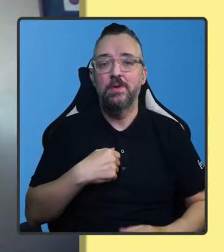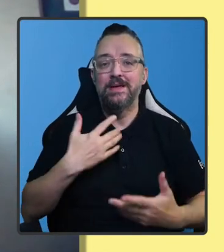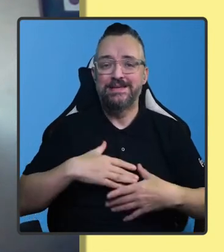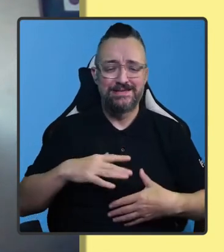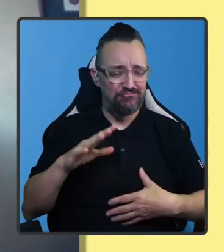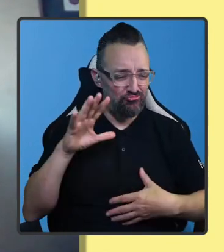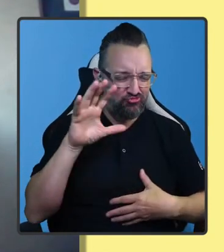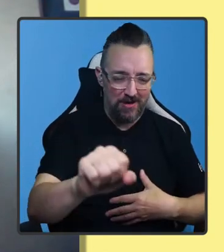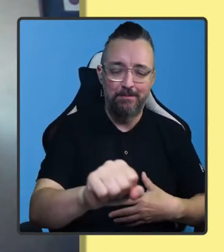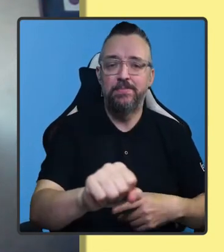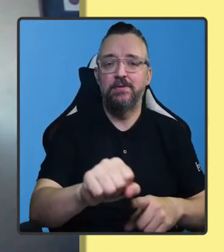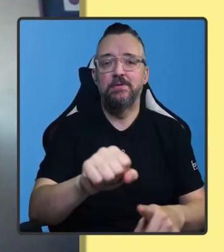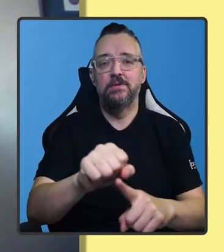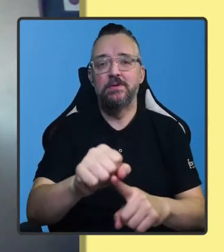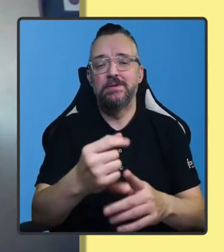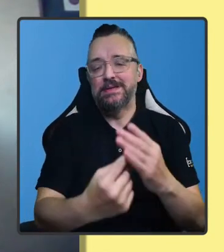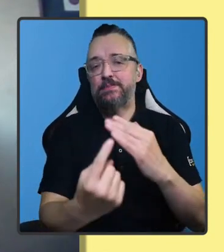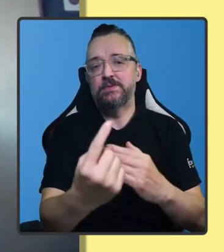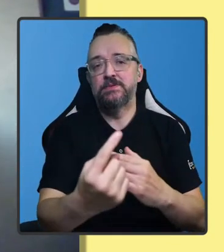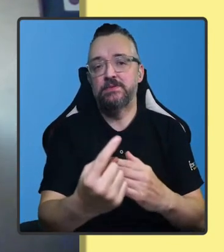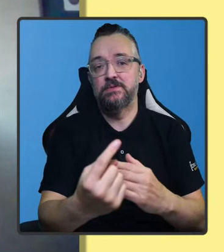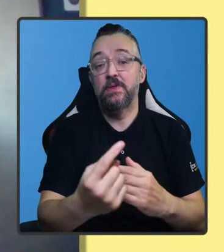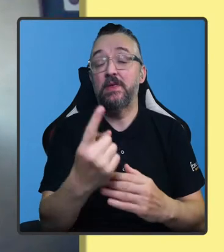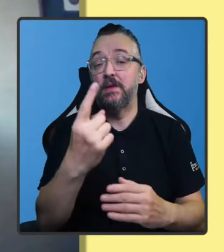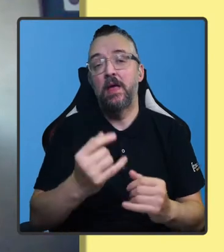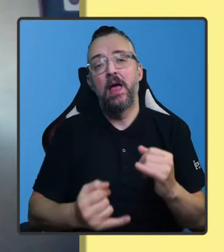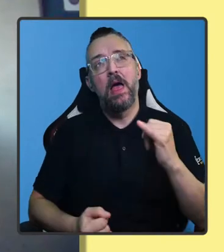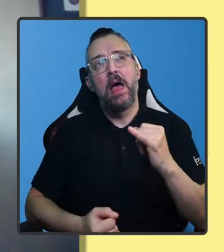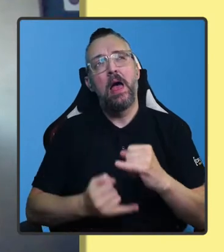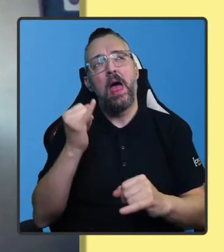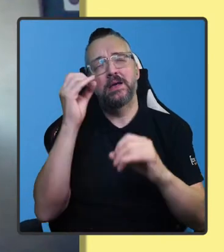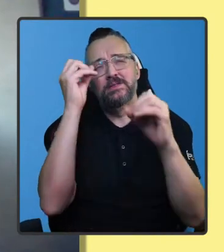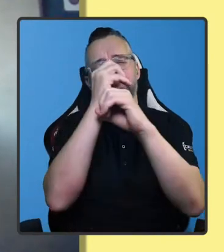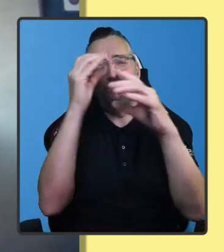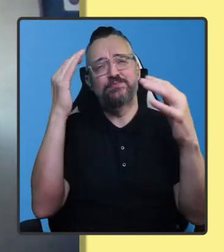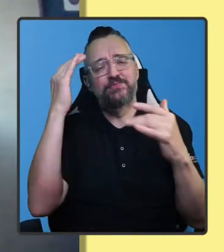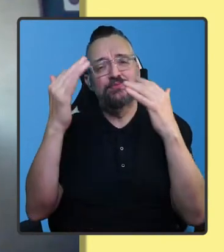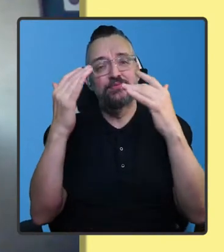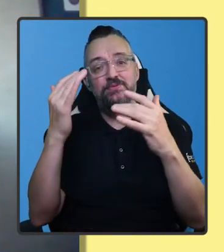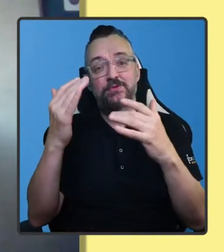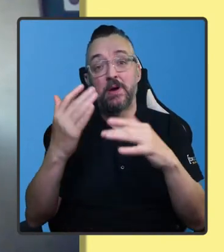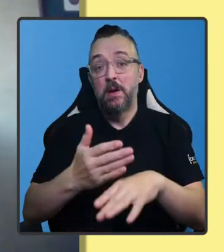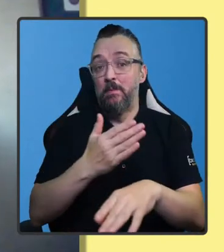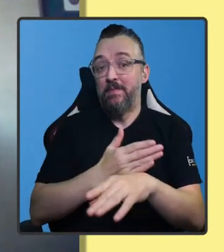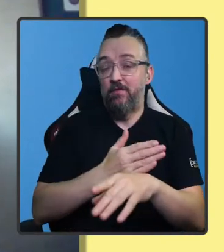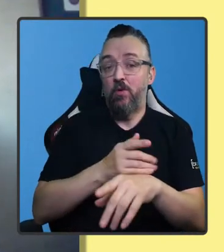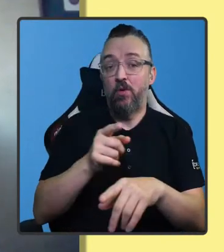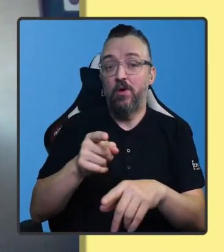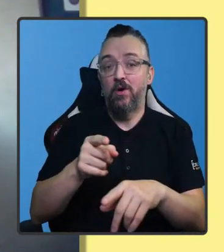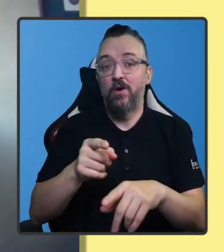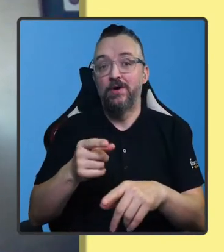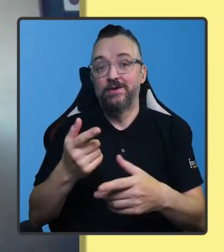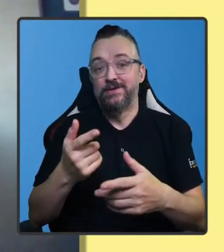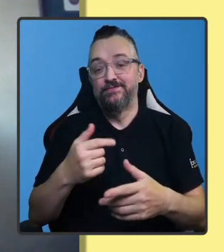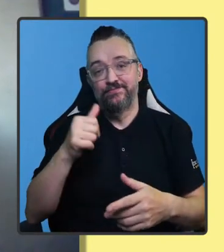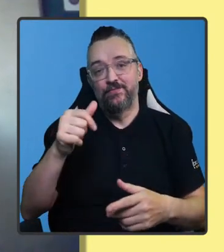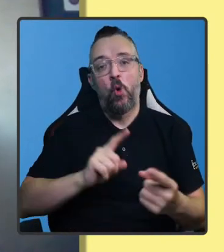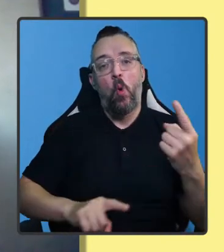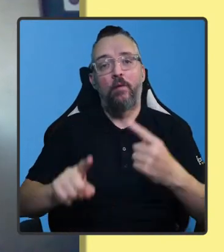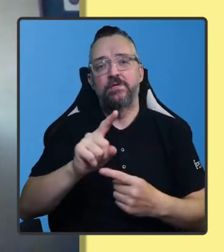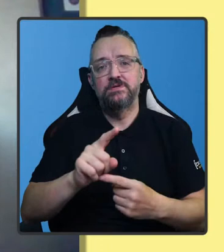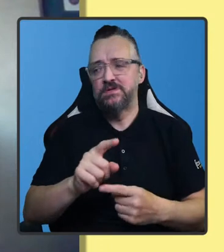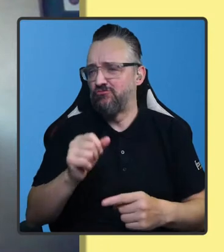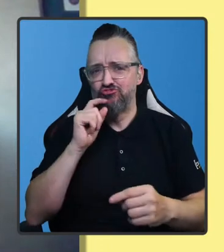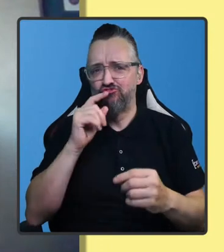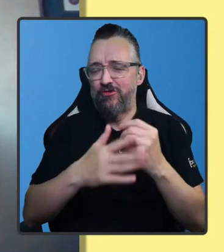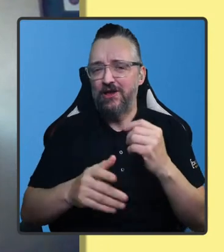it. And one final thought, friends, as we go into a conference which unusually is happening very close to Christmas.